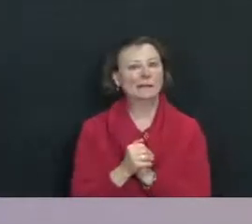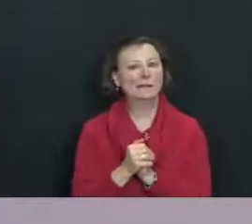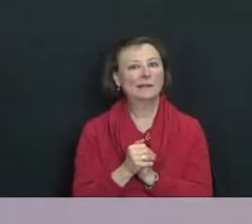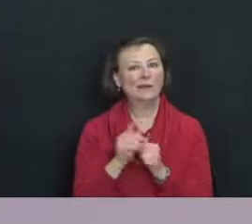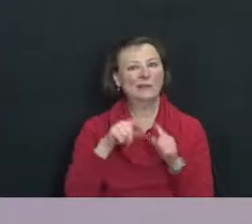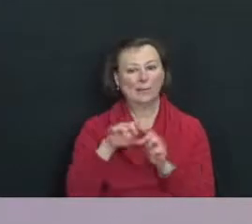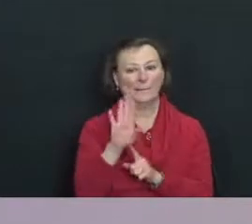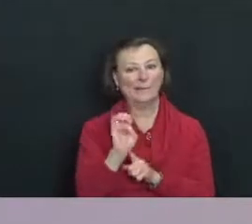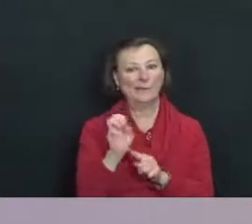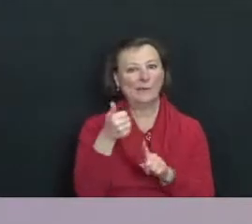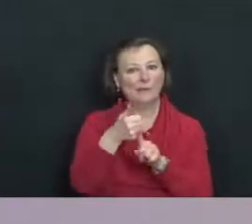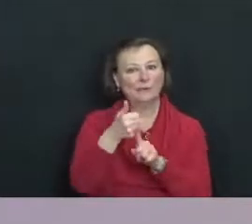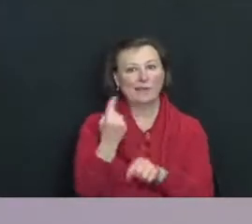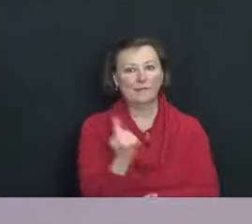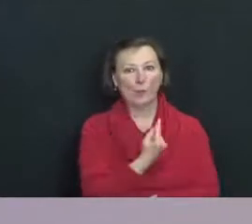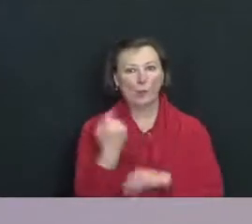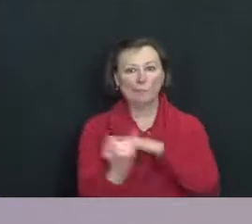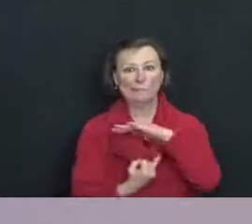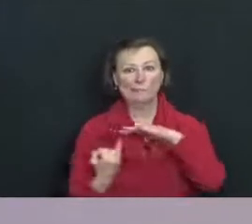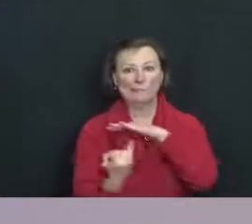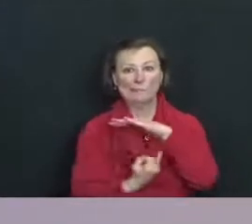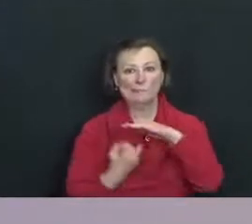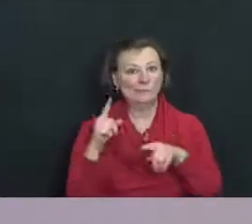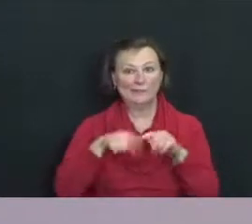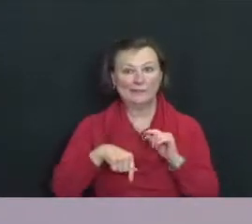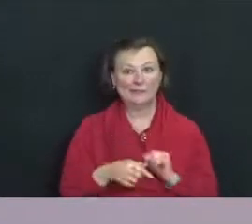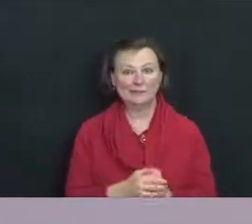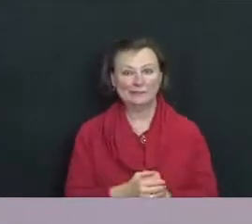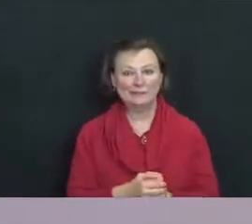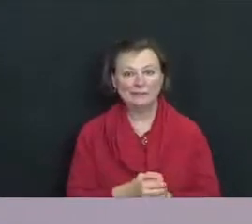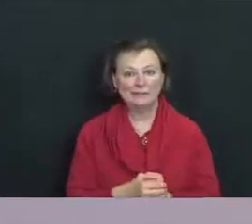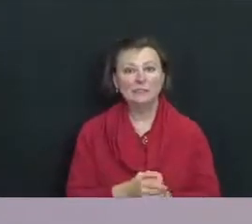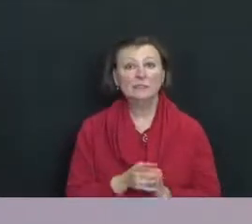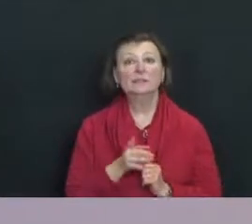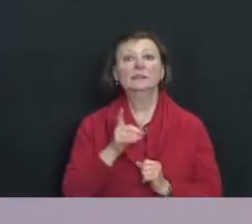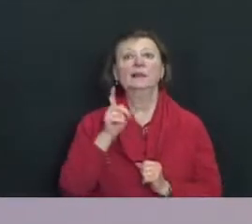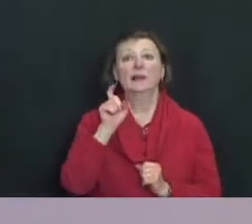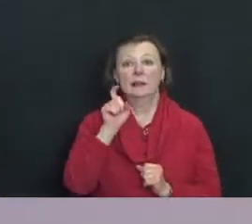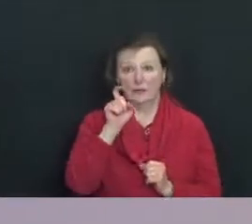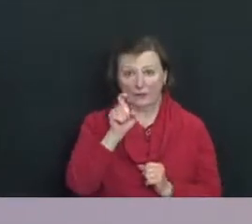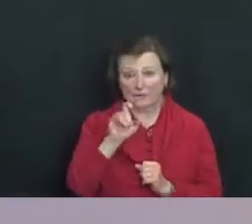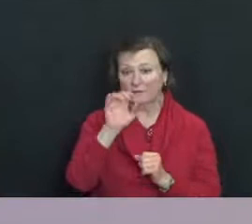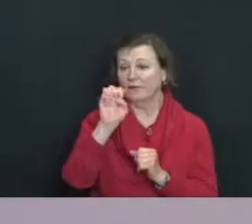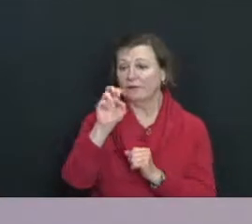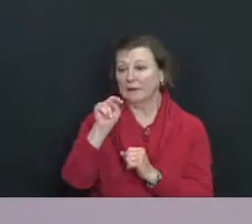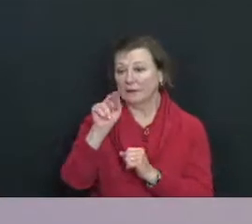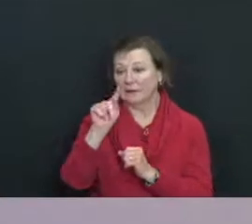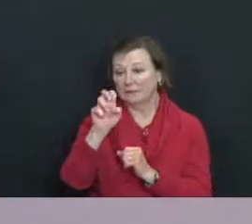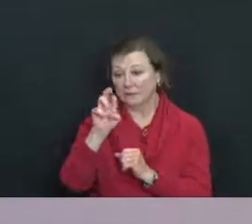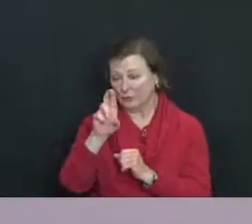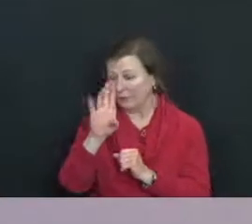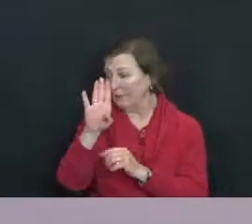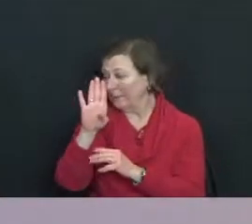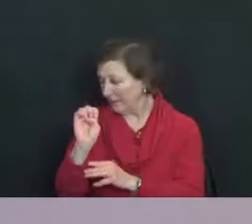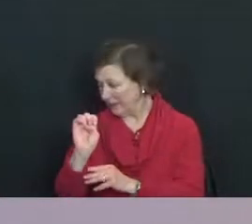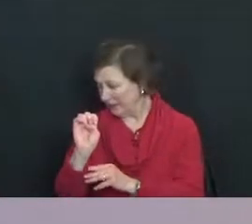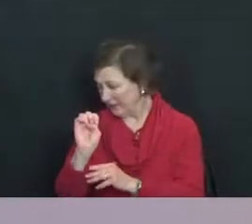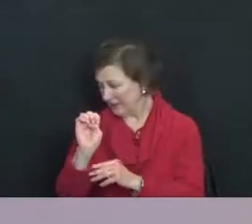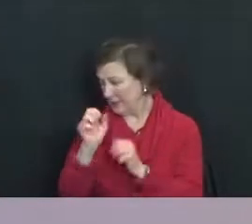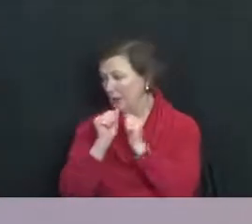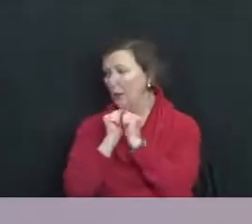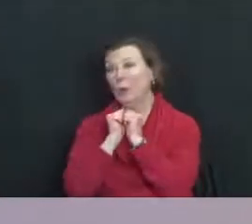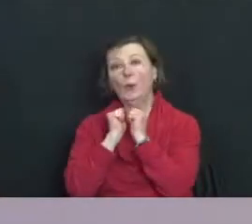by yourself alone. You have to interbe with every other